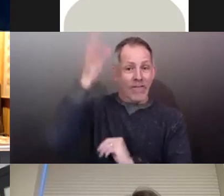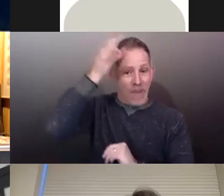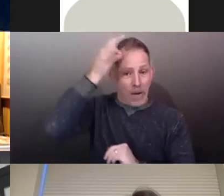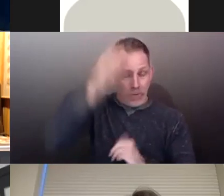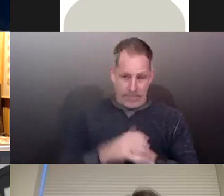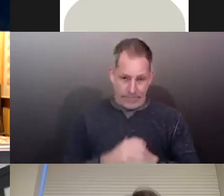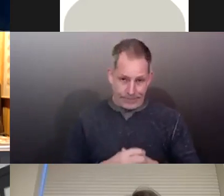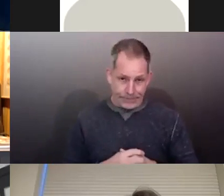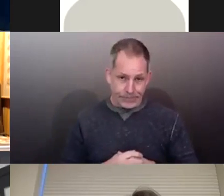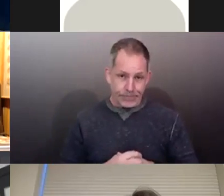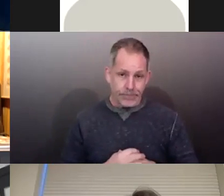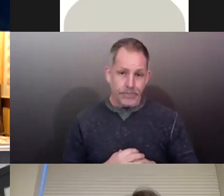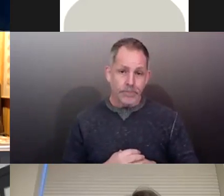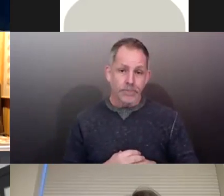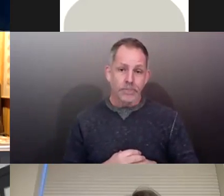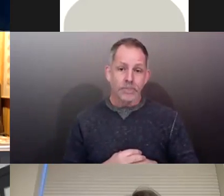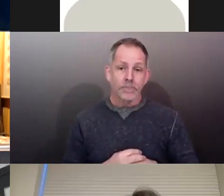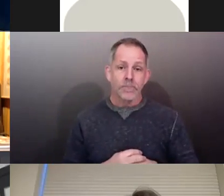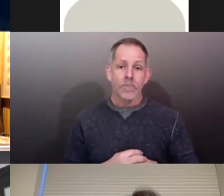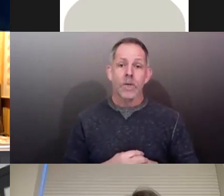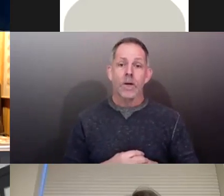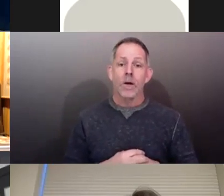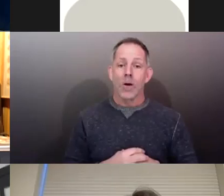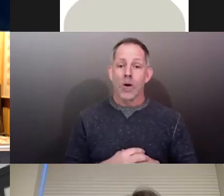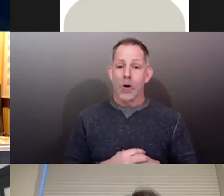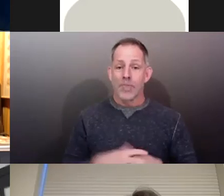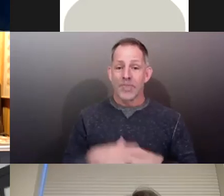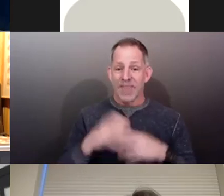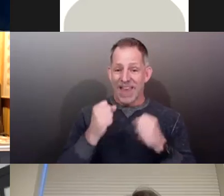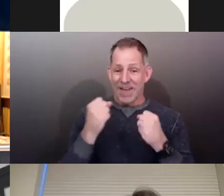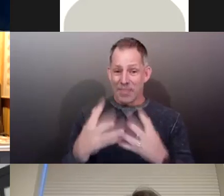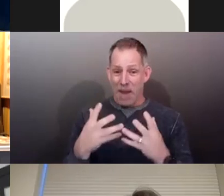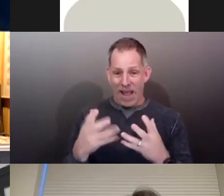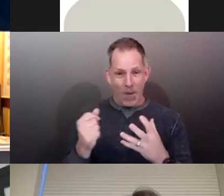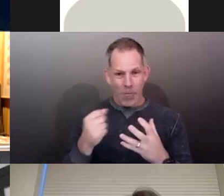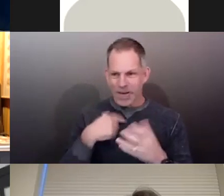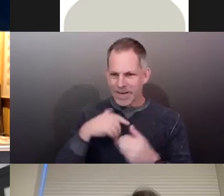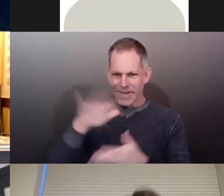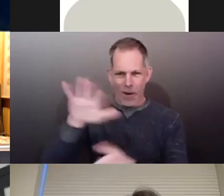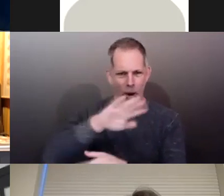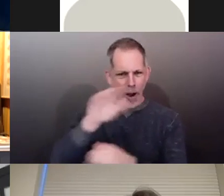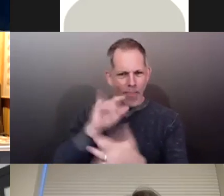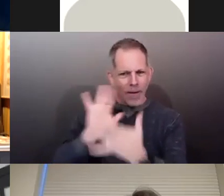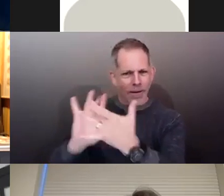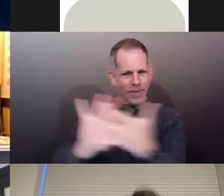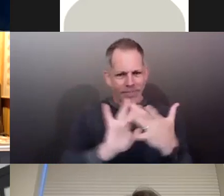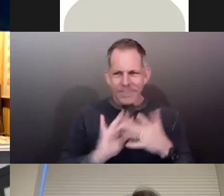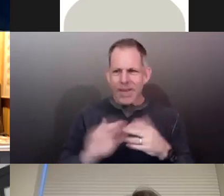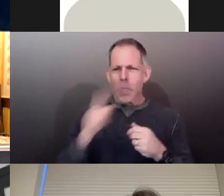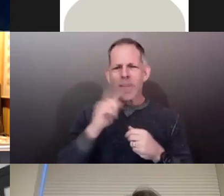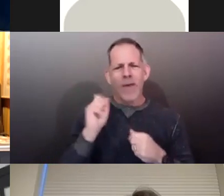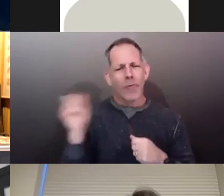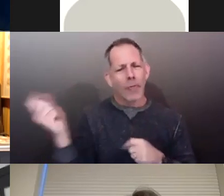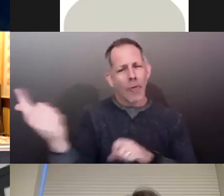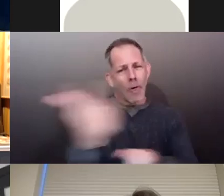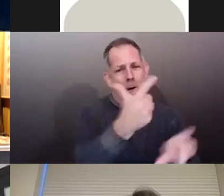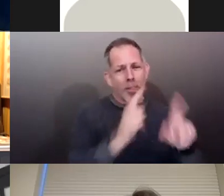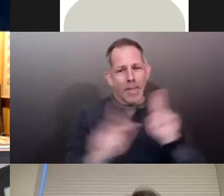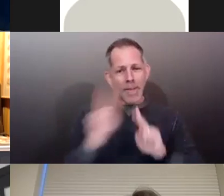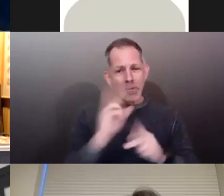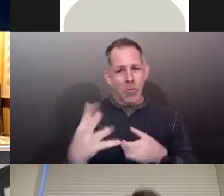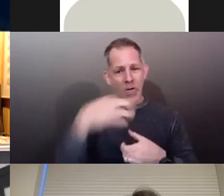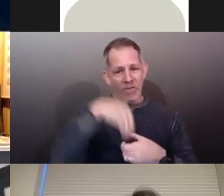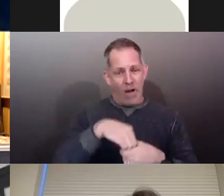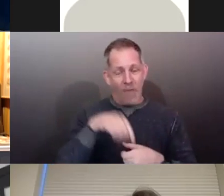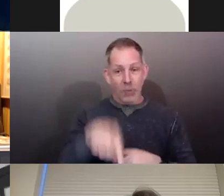I just want to thank you all for being part of this unprecedented emergency and helping our communities stay healthy and safe. And now I'd like to turn it over to